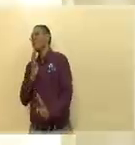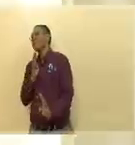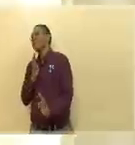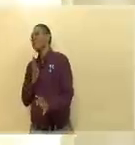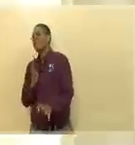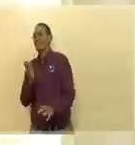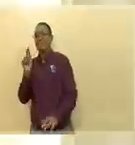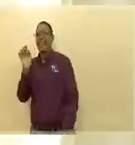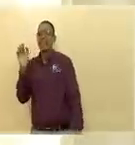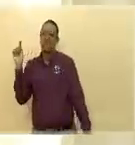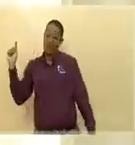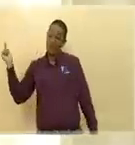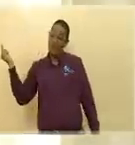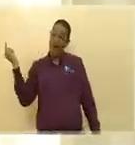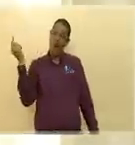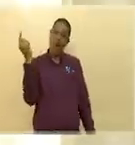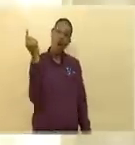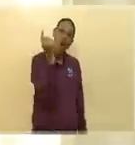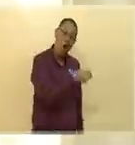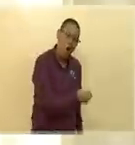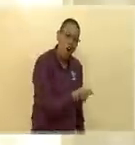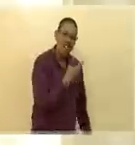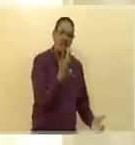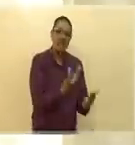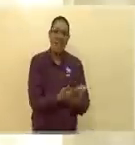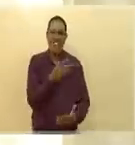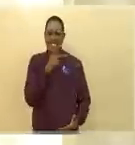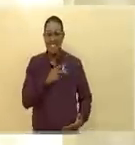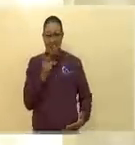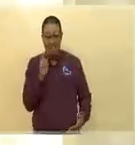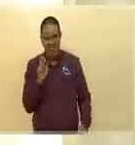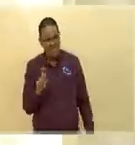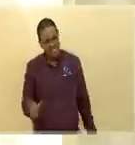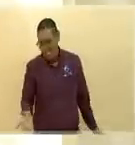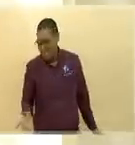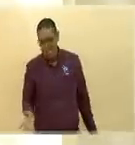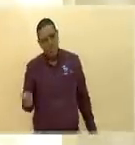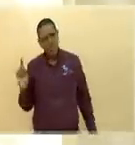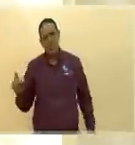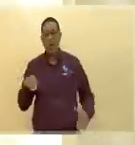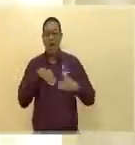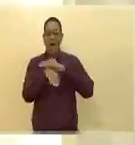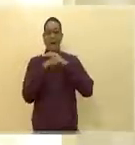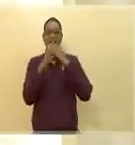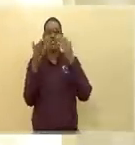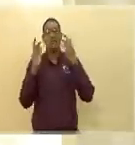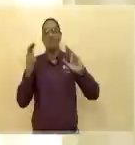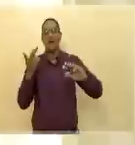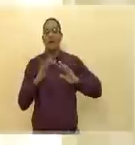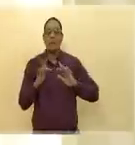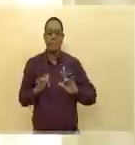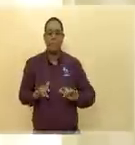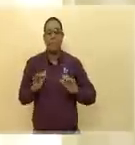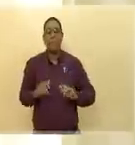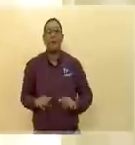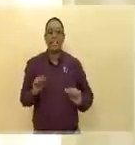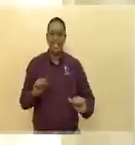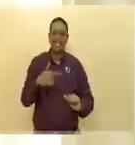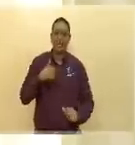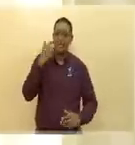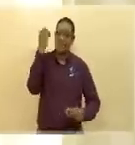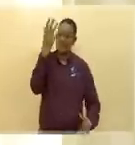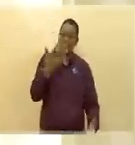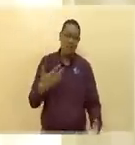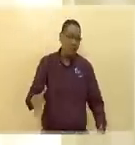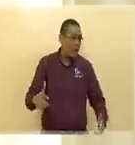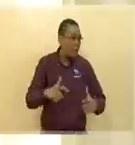St. Elizabeth to be able to access the services of the RGD. So when I say we're making a